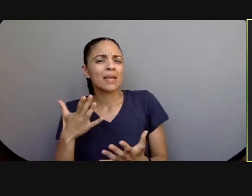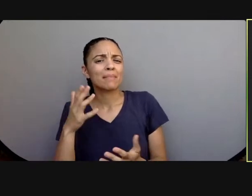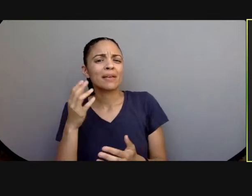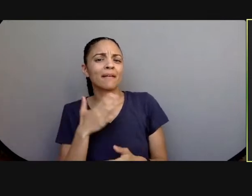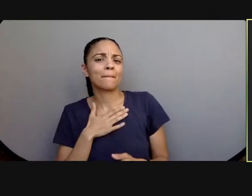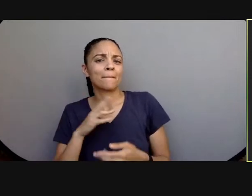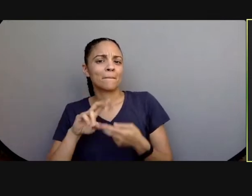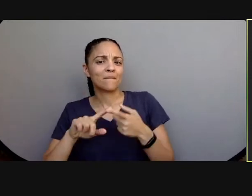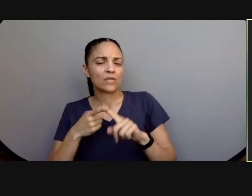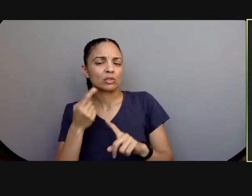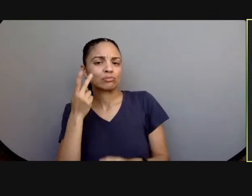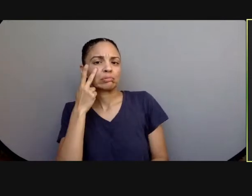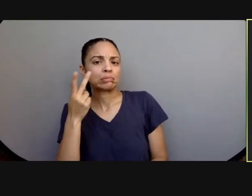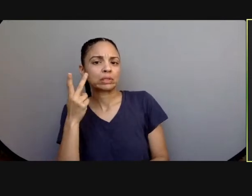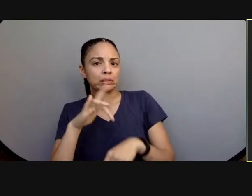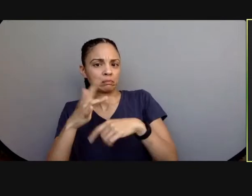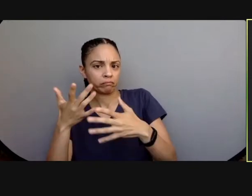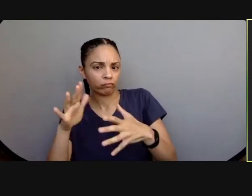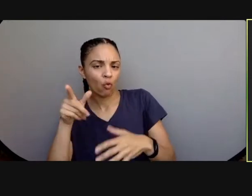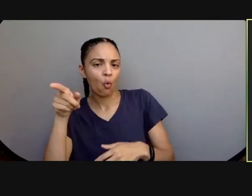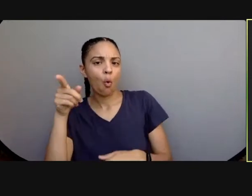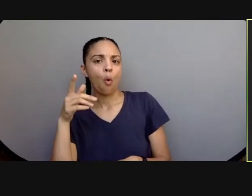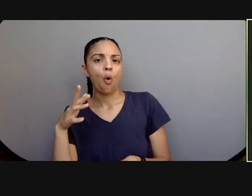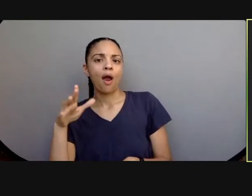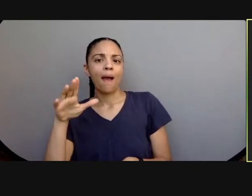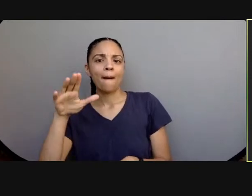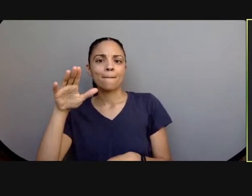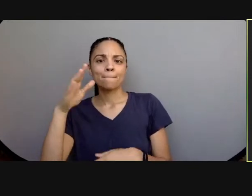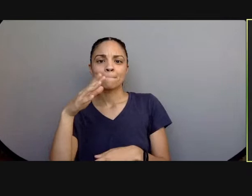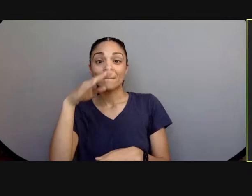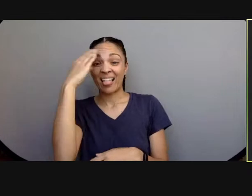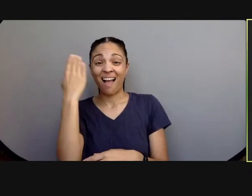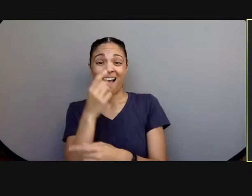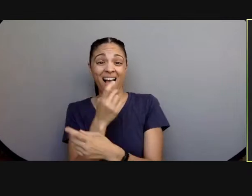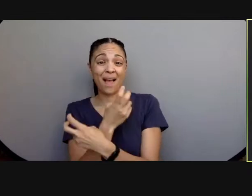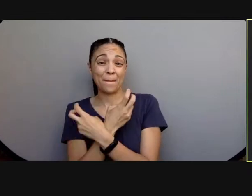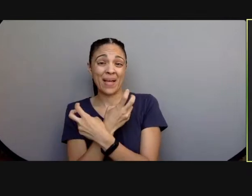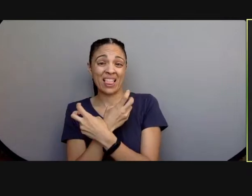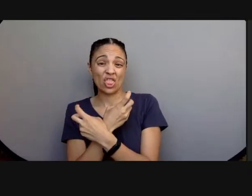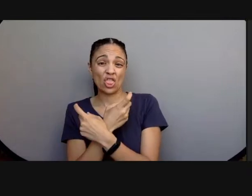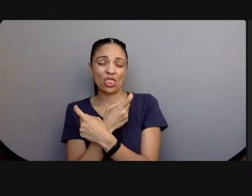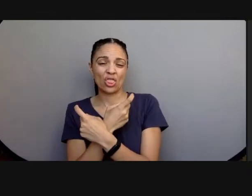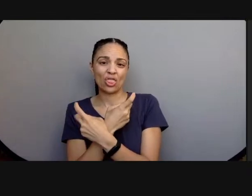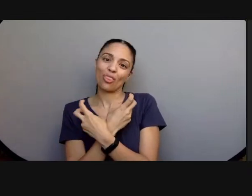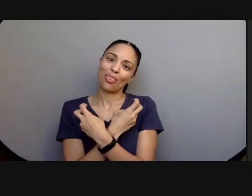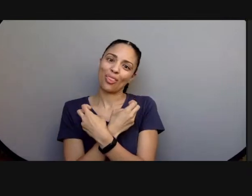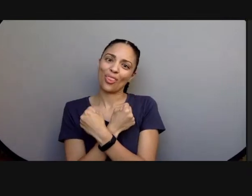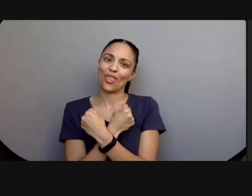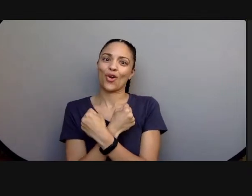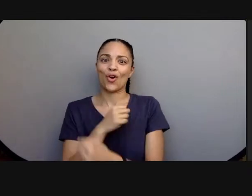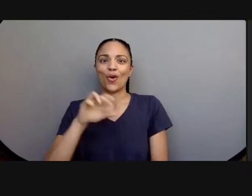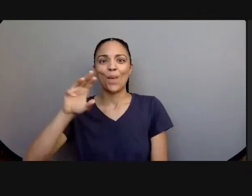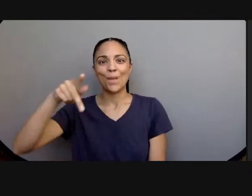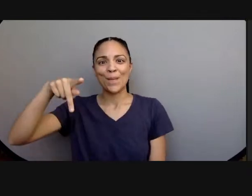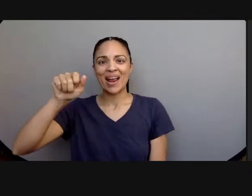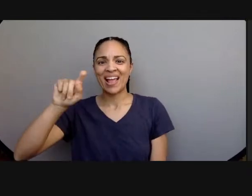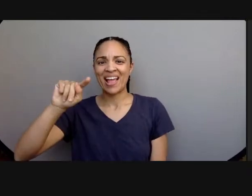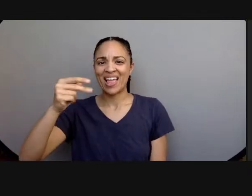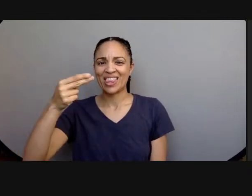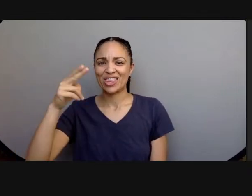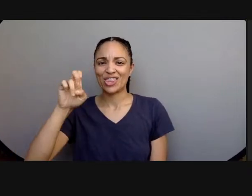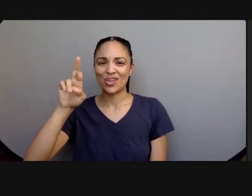We had an incredible class. I can't even. Yeah, it's a long list. It's a long list, right? Who do you stay in touch